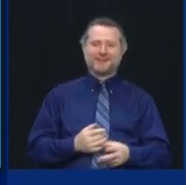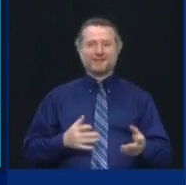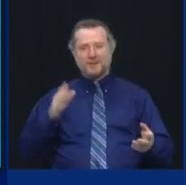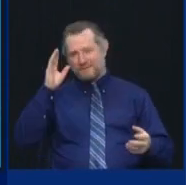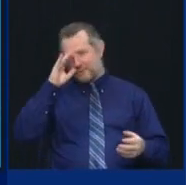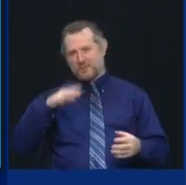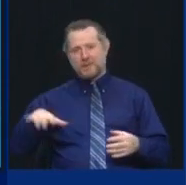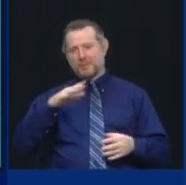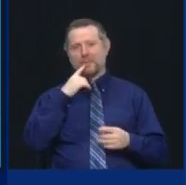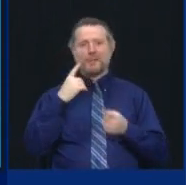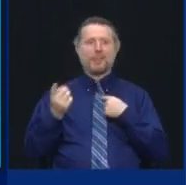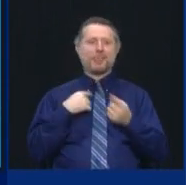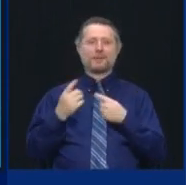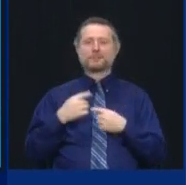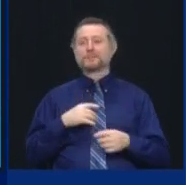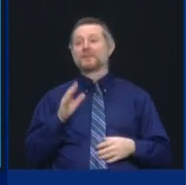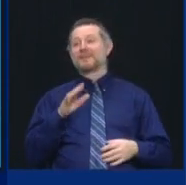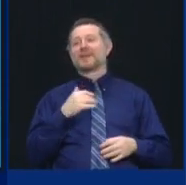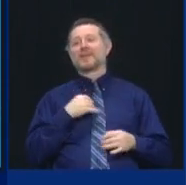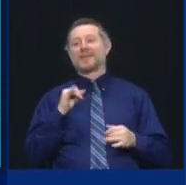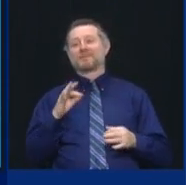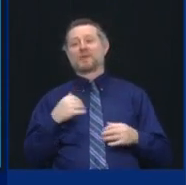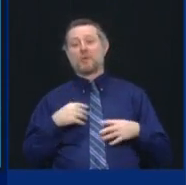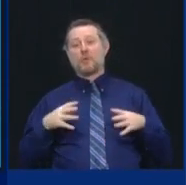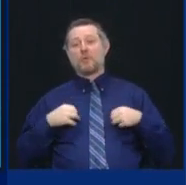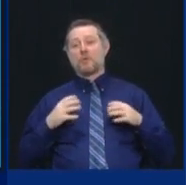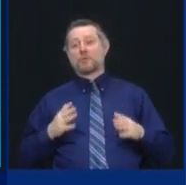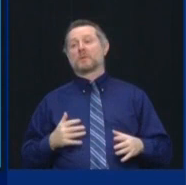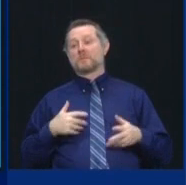entitled to an opinion. If I own the Knicks,